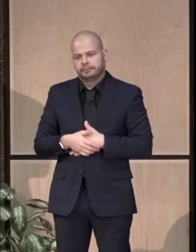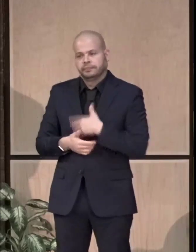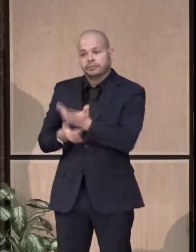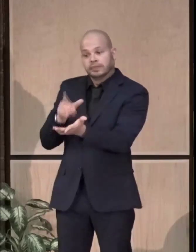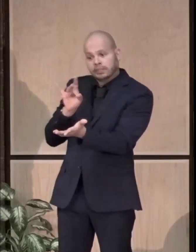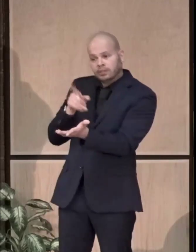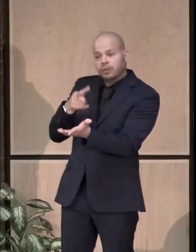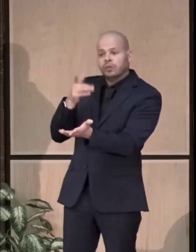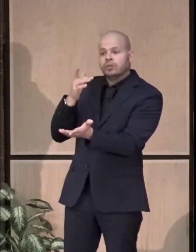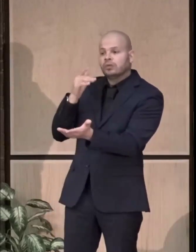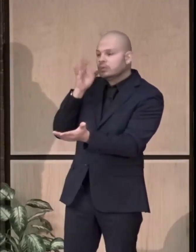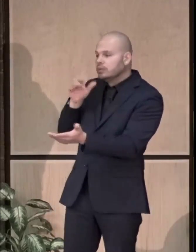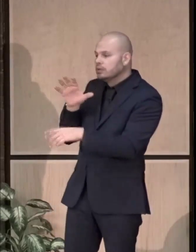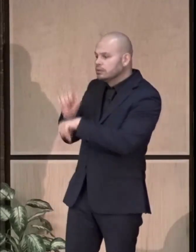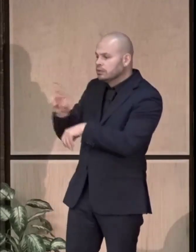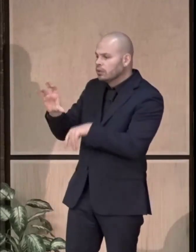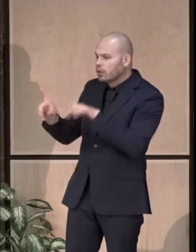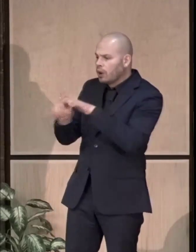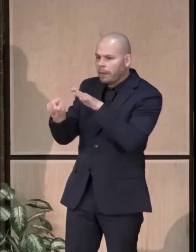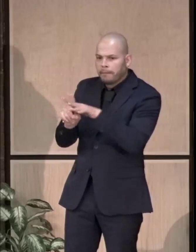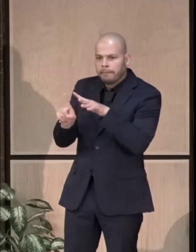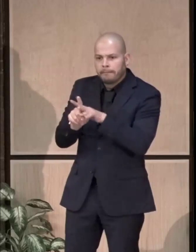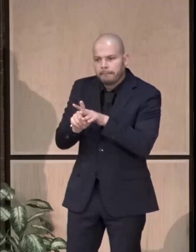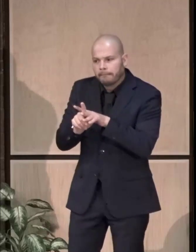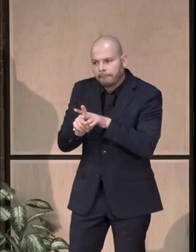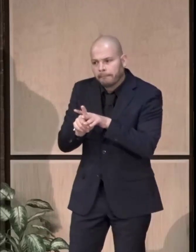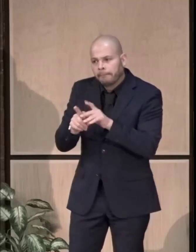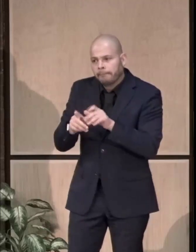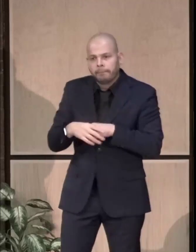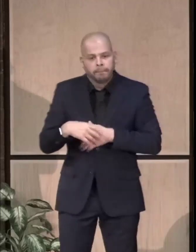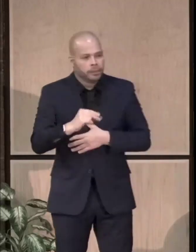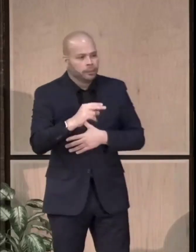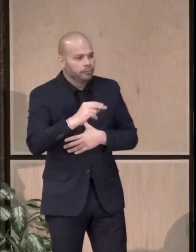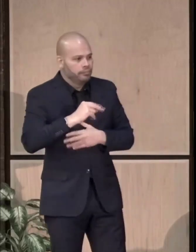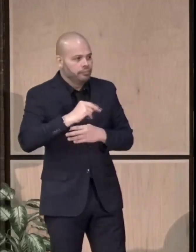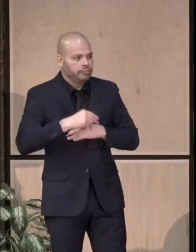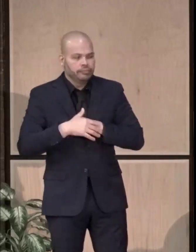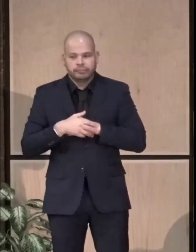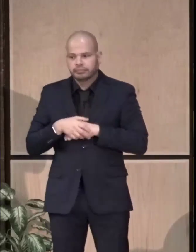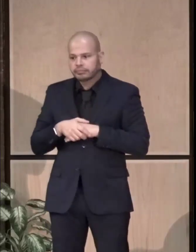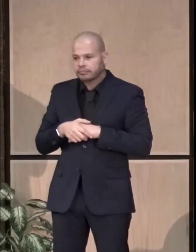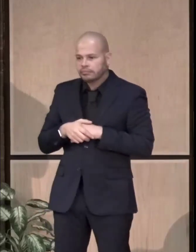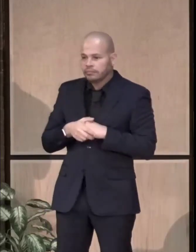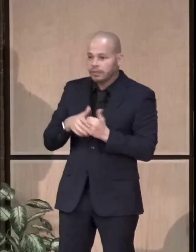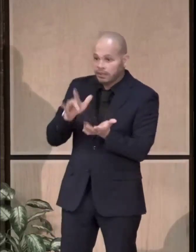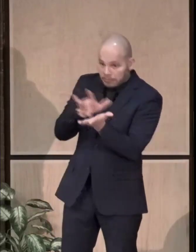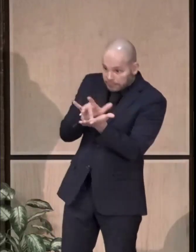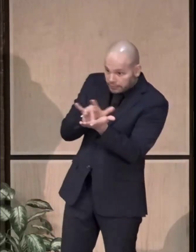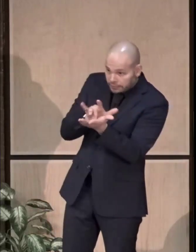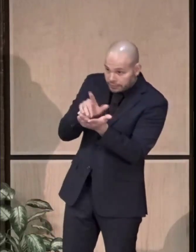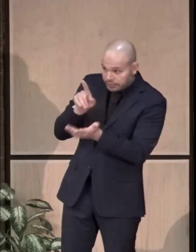appointments? During that conversation, I did not. And you didn't ask him about medications? I did not, no. Okay.